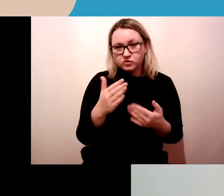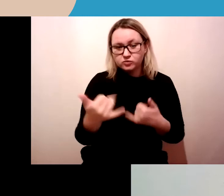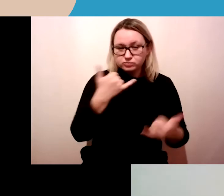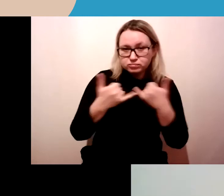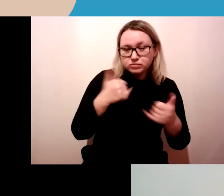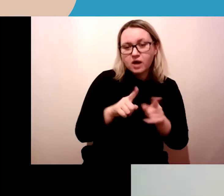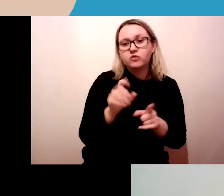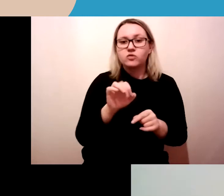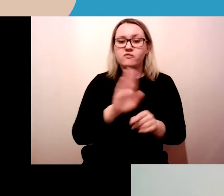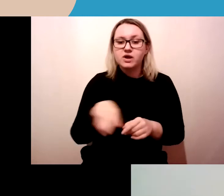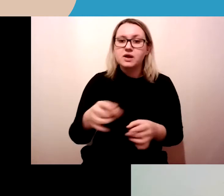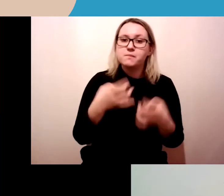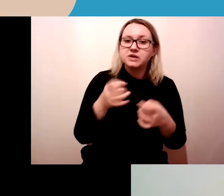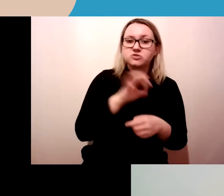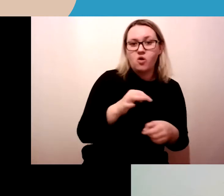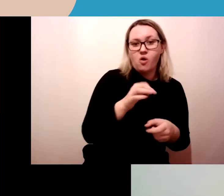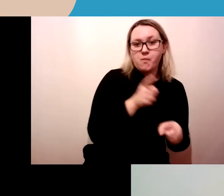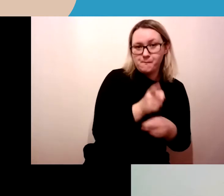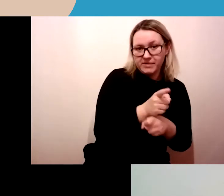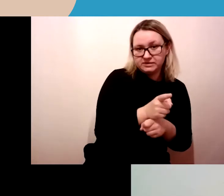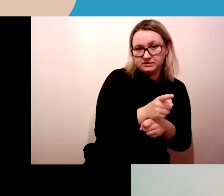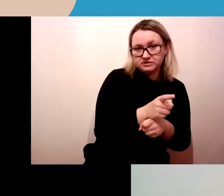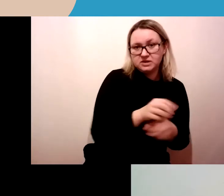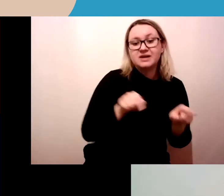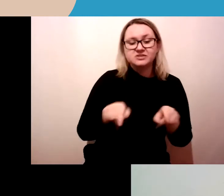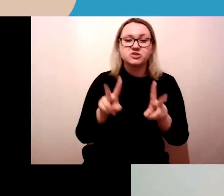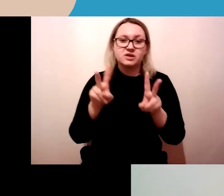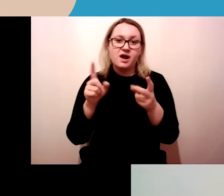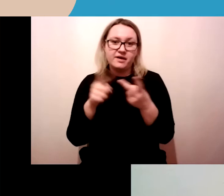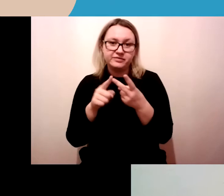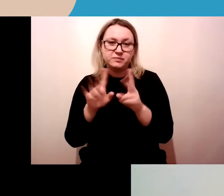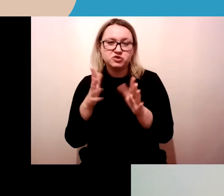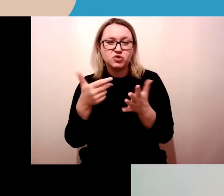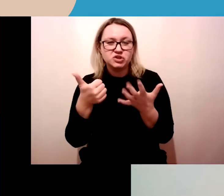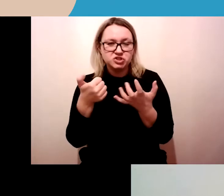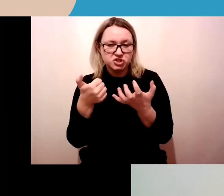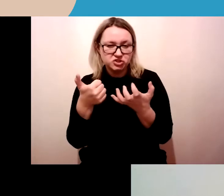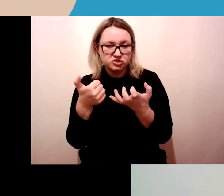3,000 requests for support in cases of bullying.